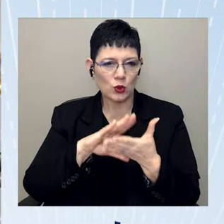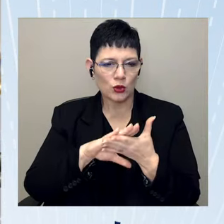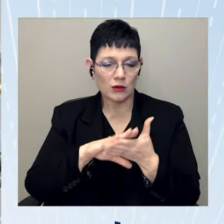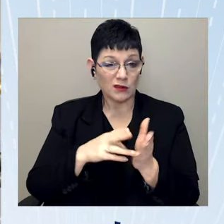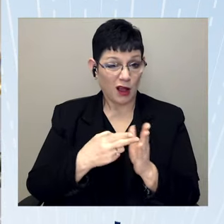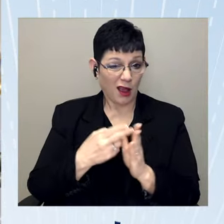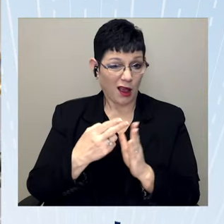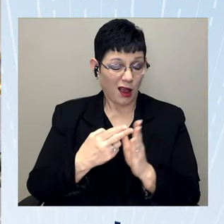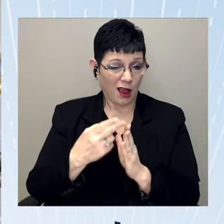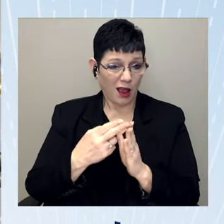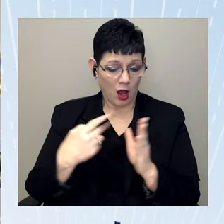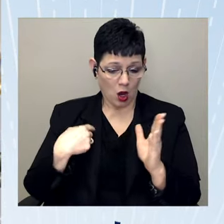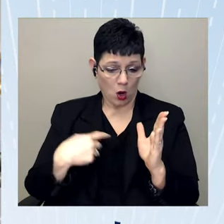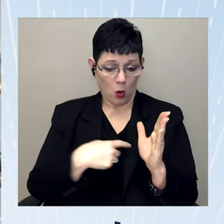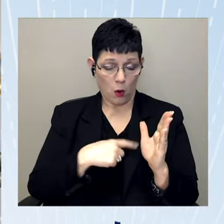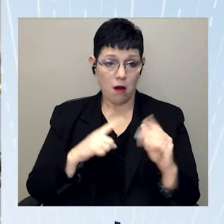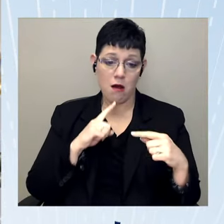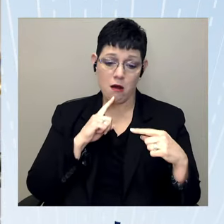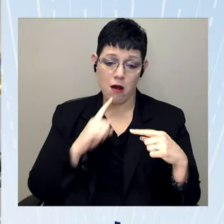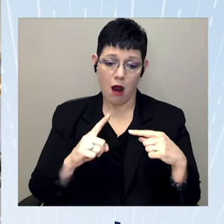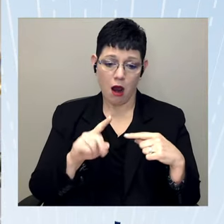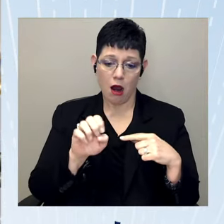we are